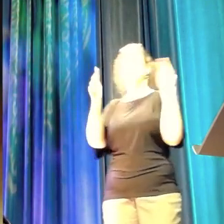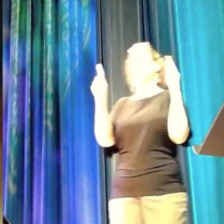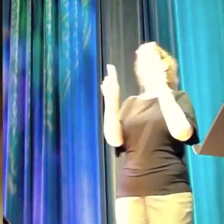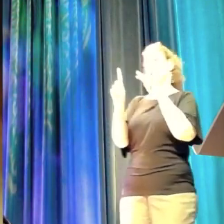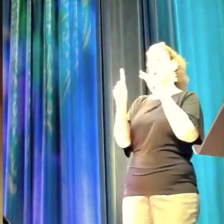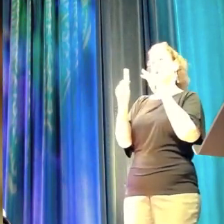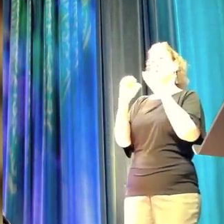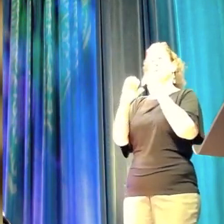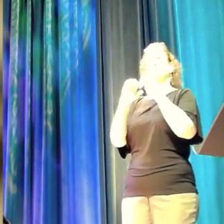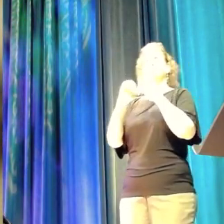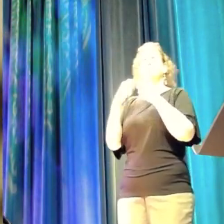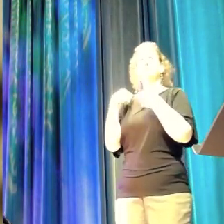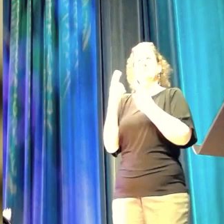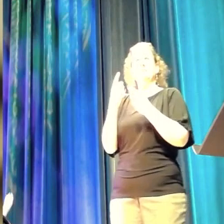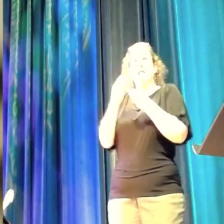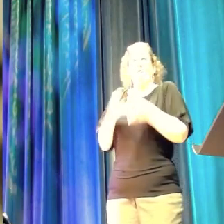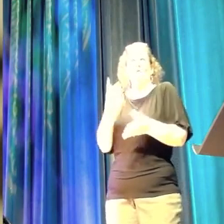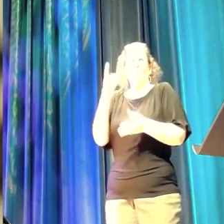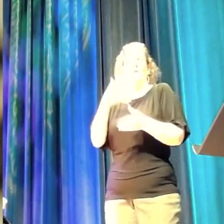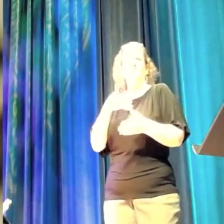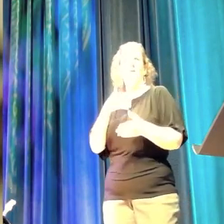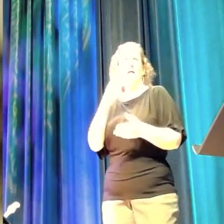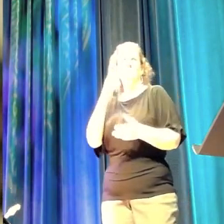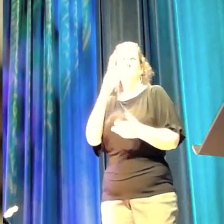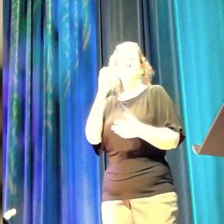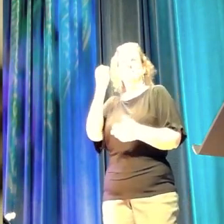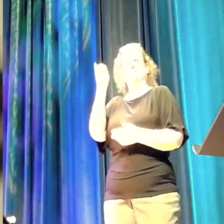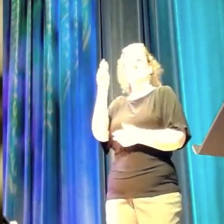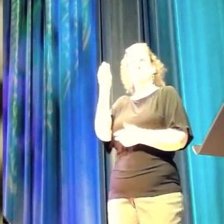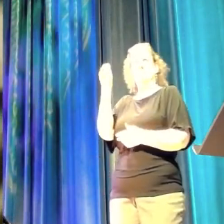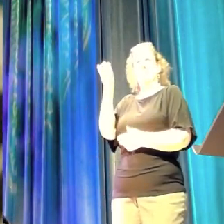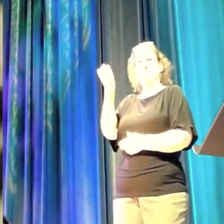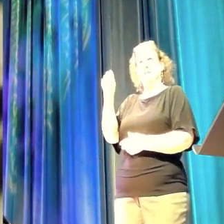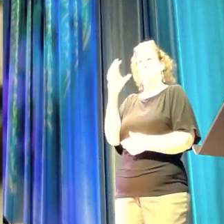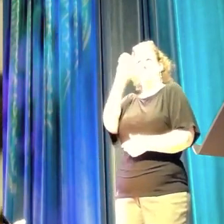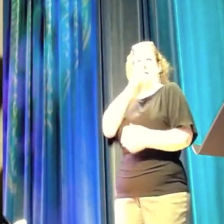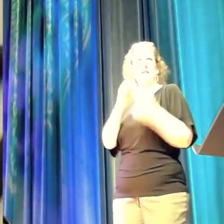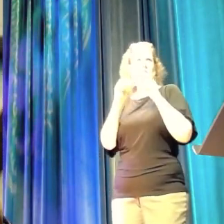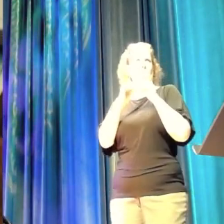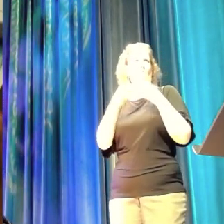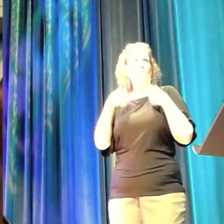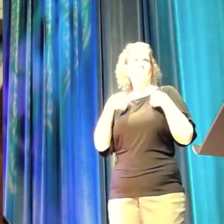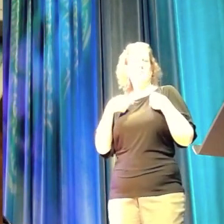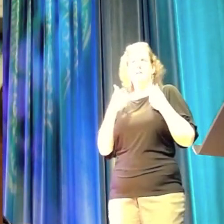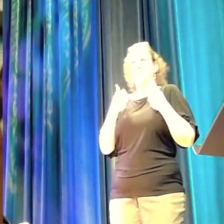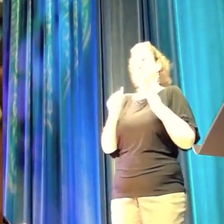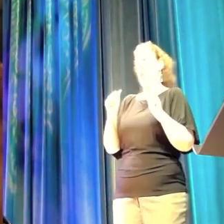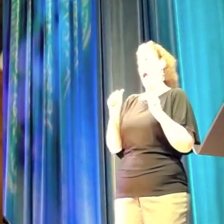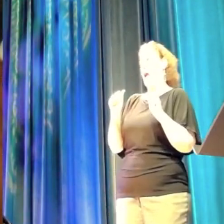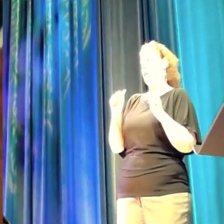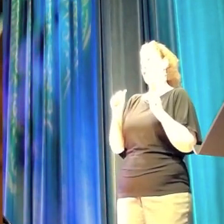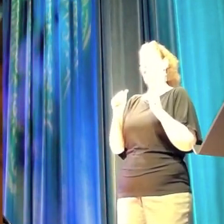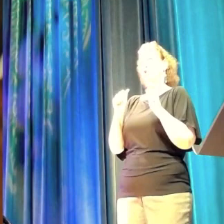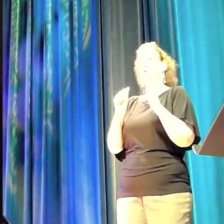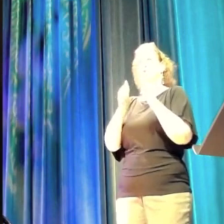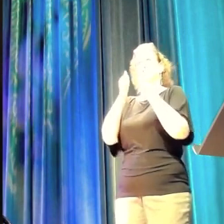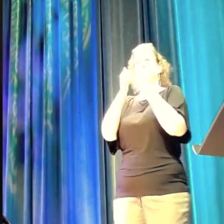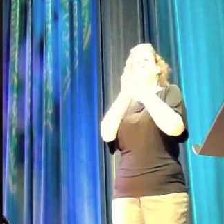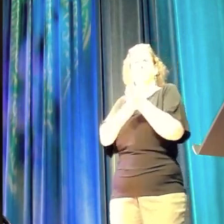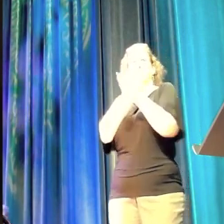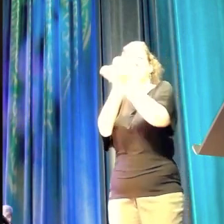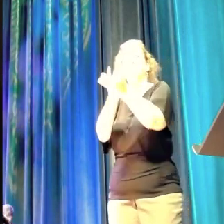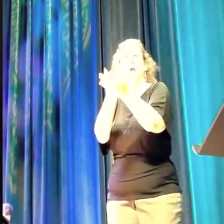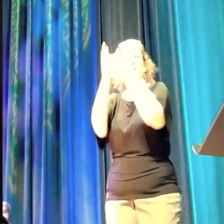my senses has been weakened severely. I guess it's more of me trying to convey the